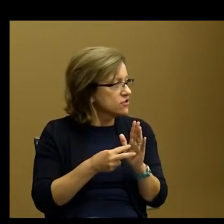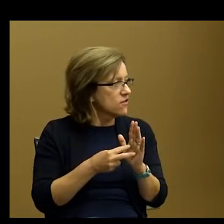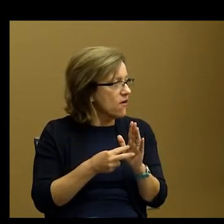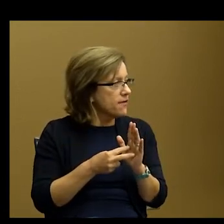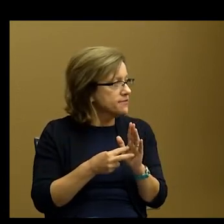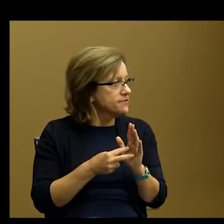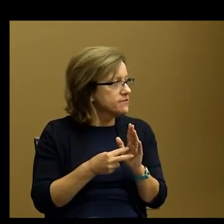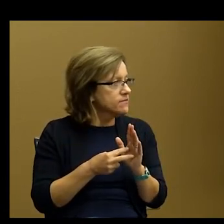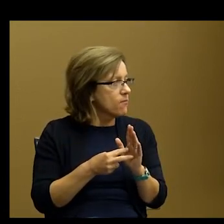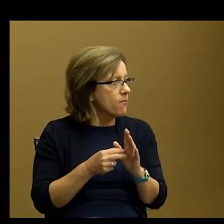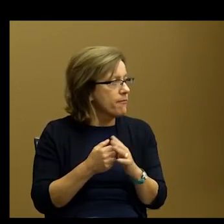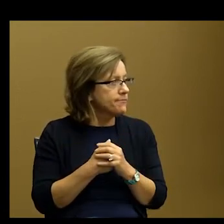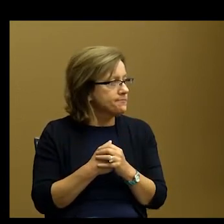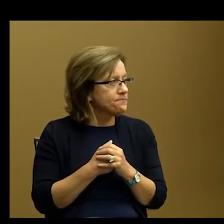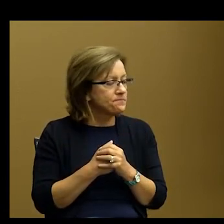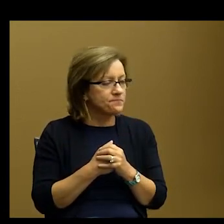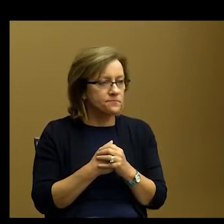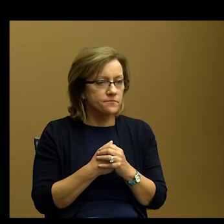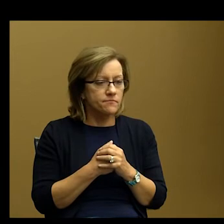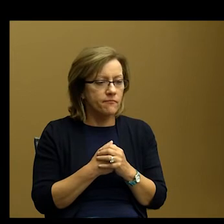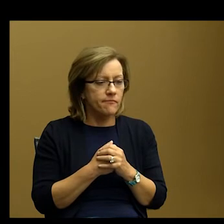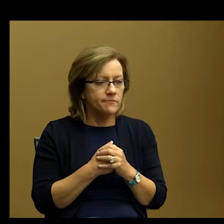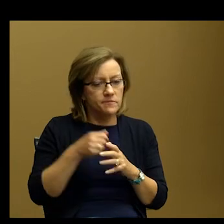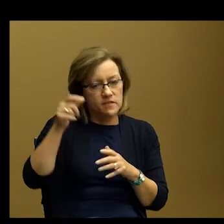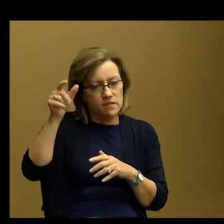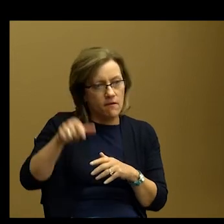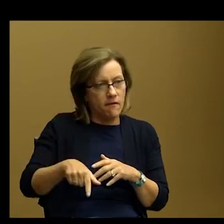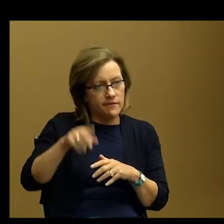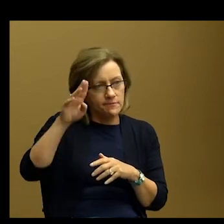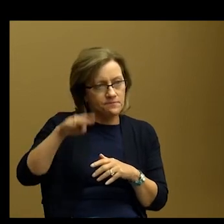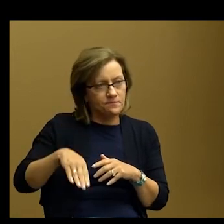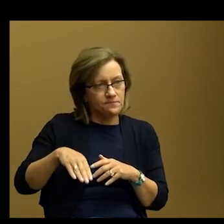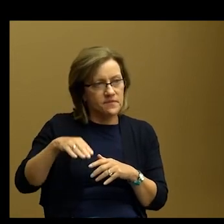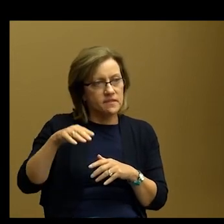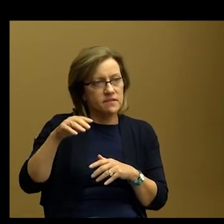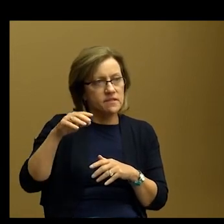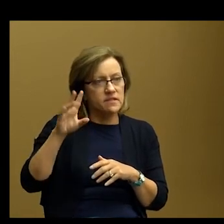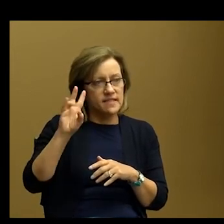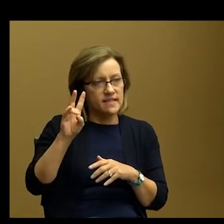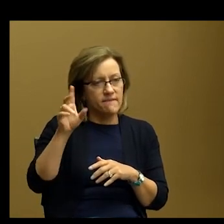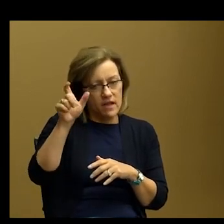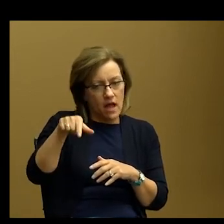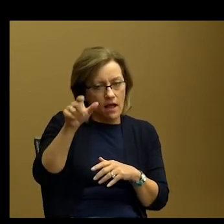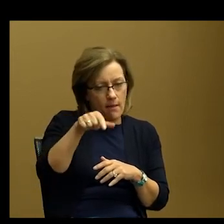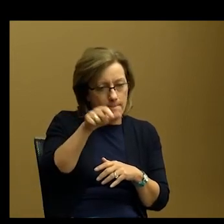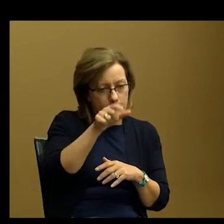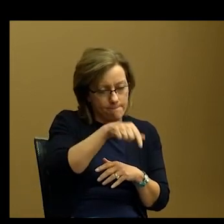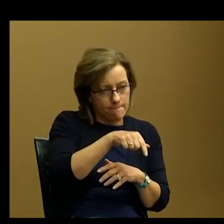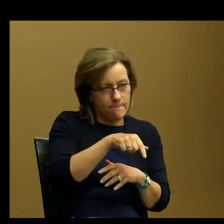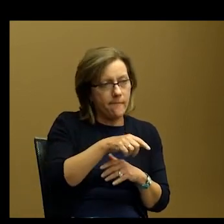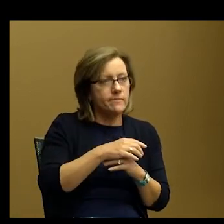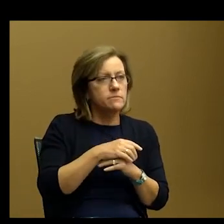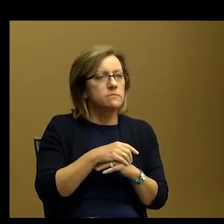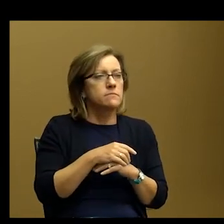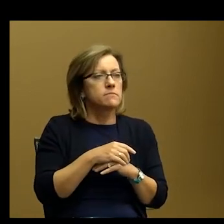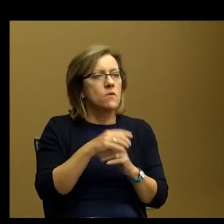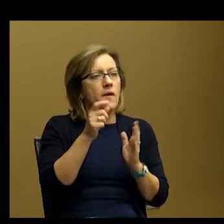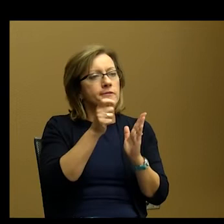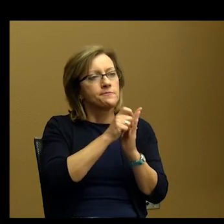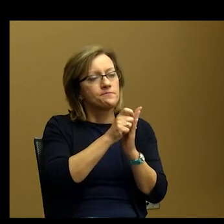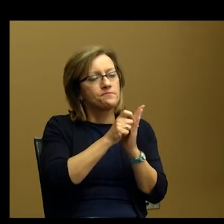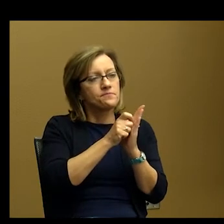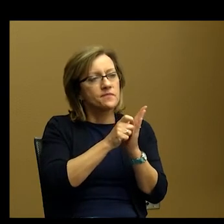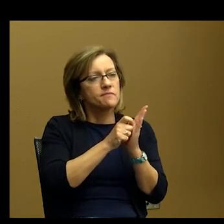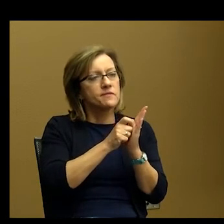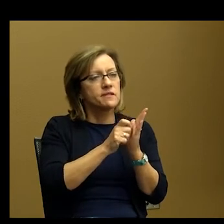it's got the intents presented vertically in the 7 columns. You shade or color the